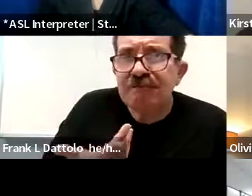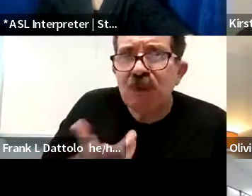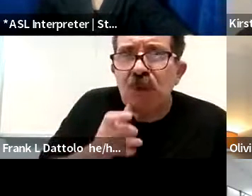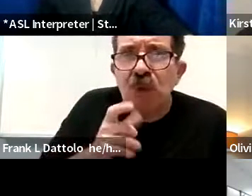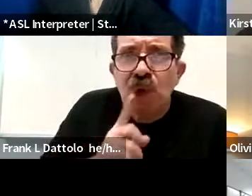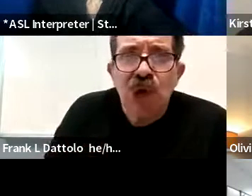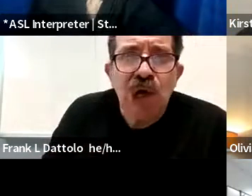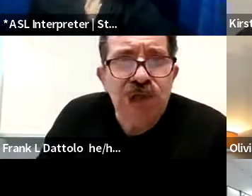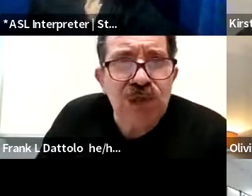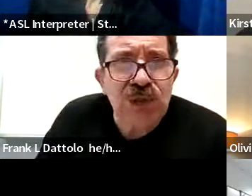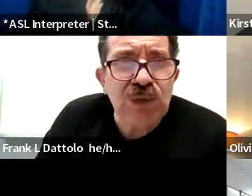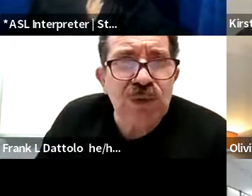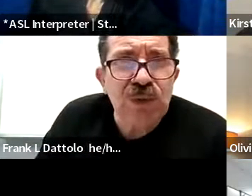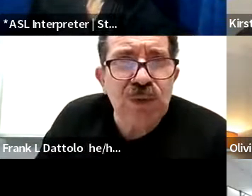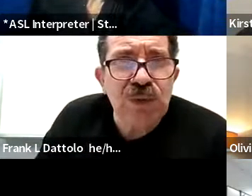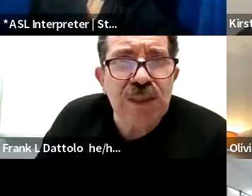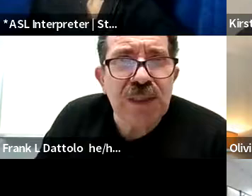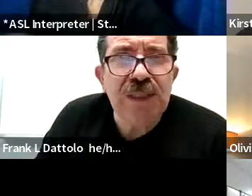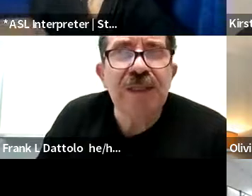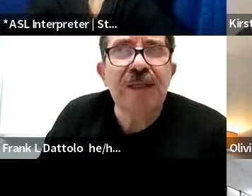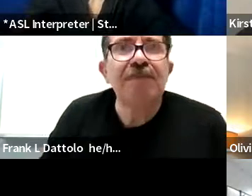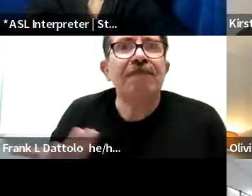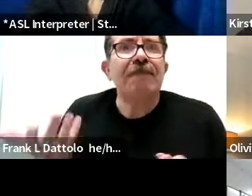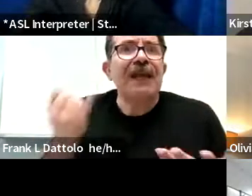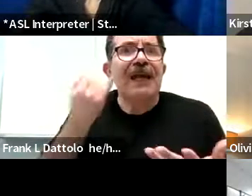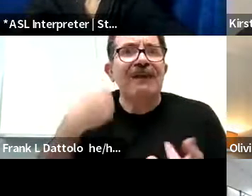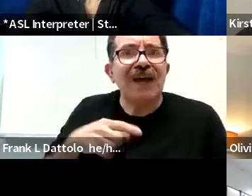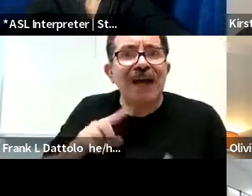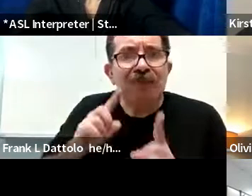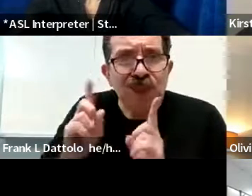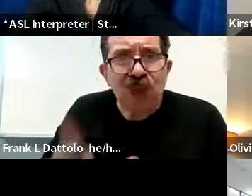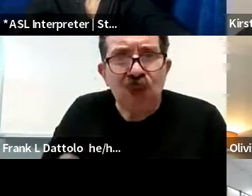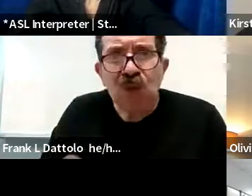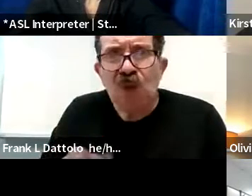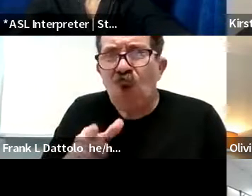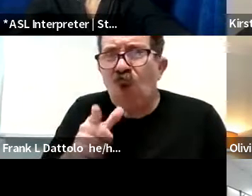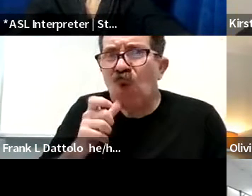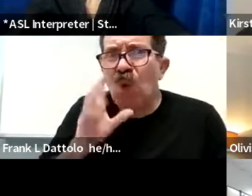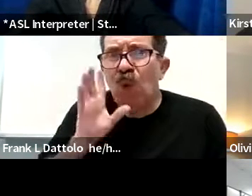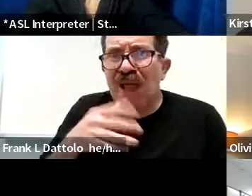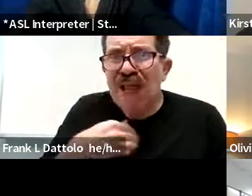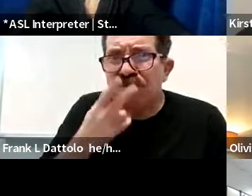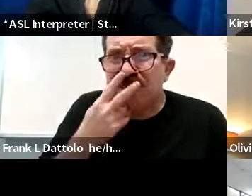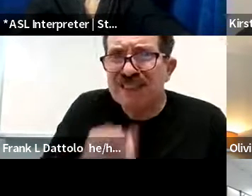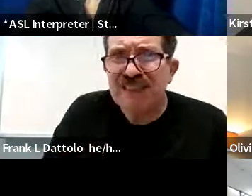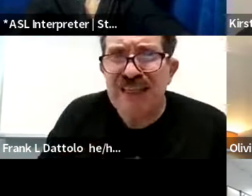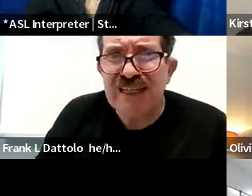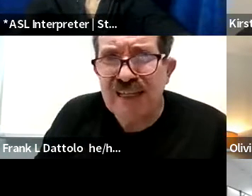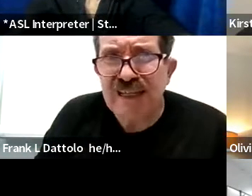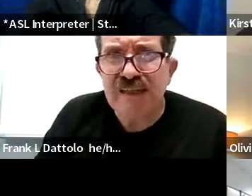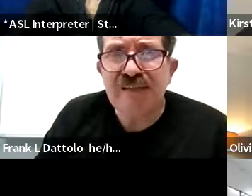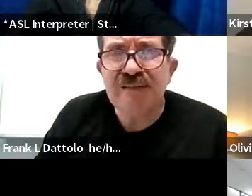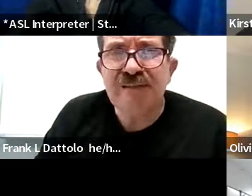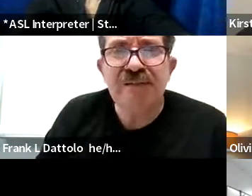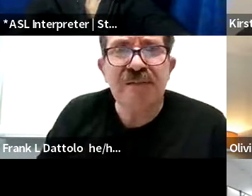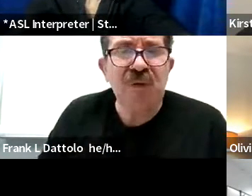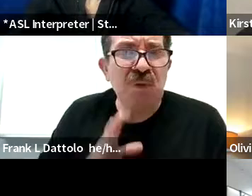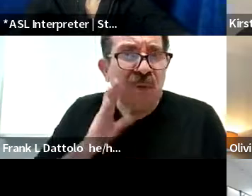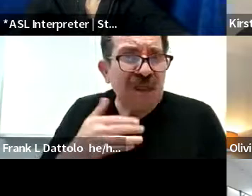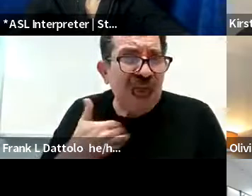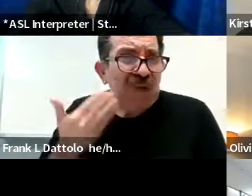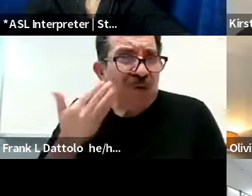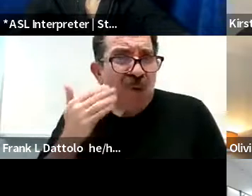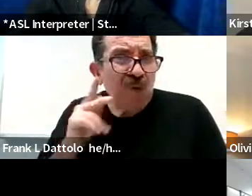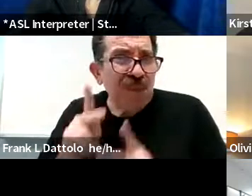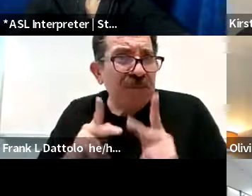I feel comfortable in going without knowing who those people are? And if I were to attend, what